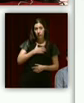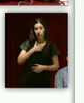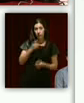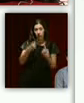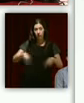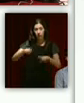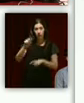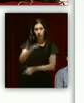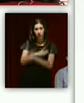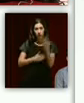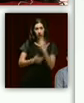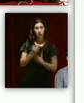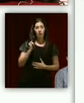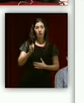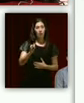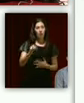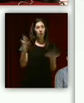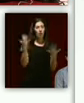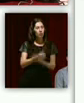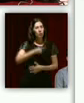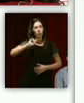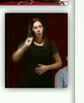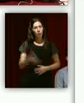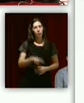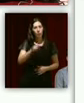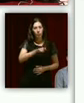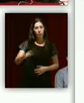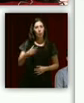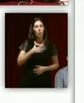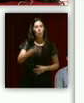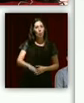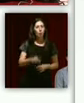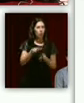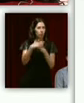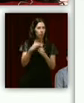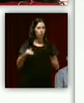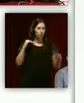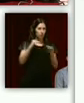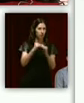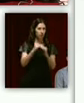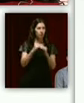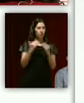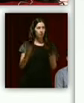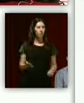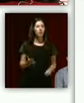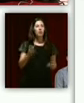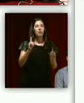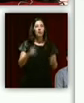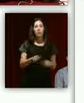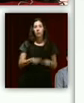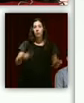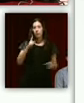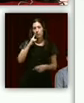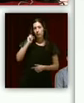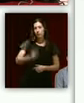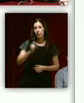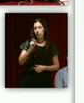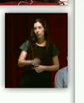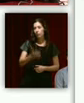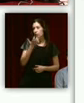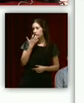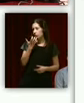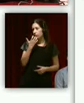the solution to these primary needs. But we shall never forget that they shall live in equal conditions and they shall enjoy